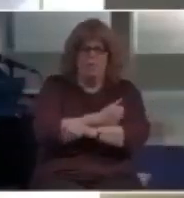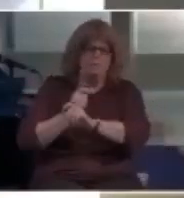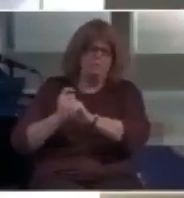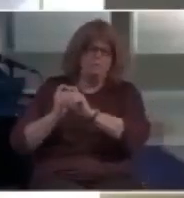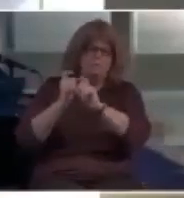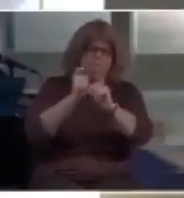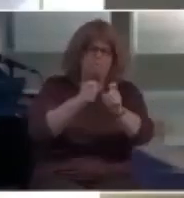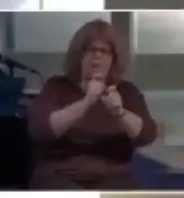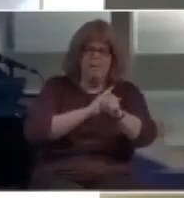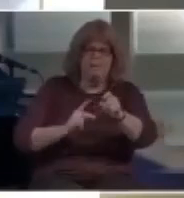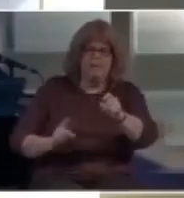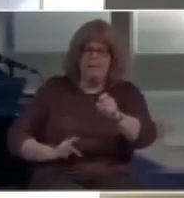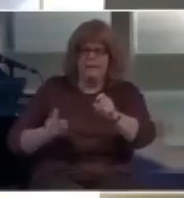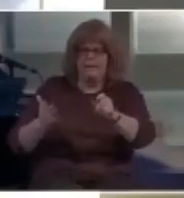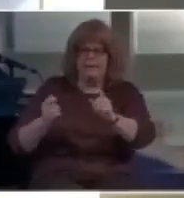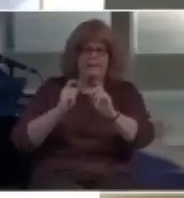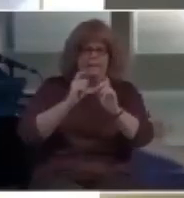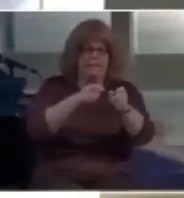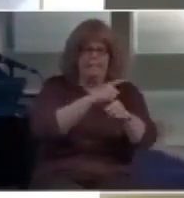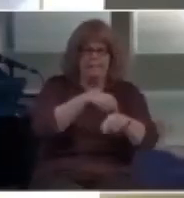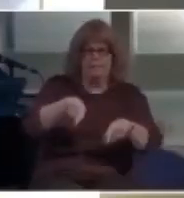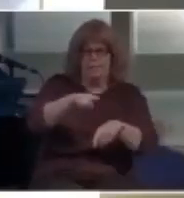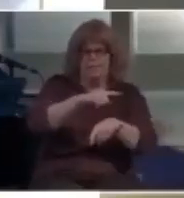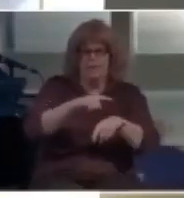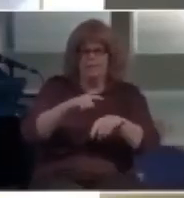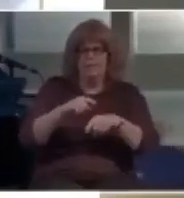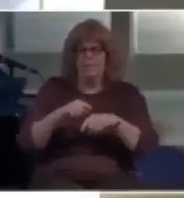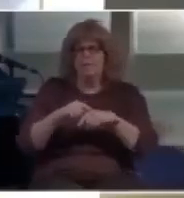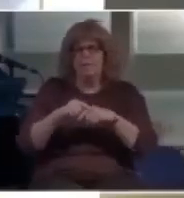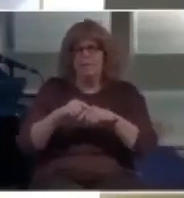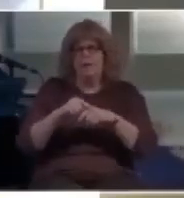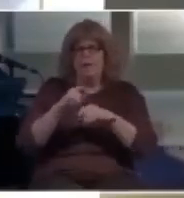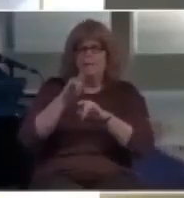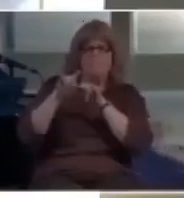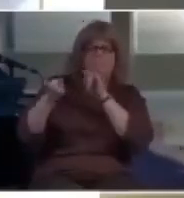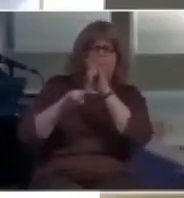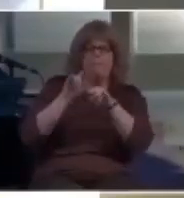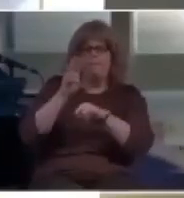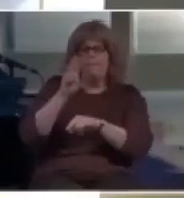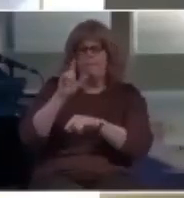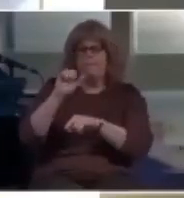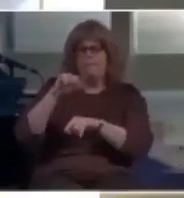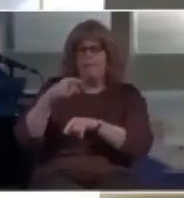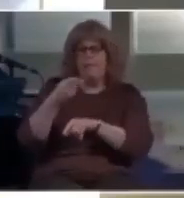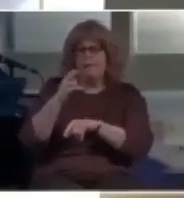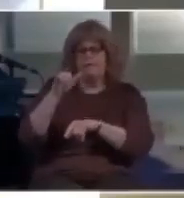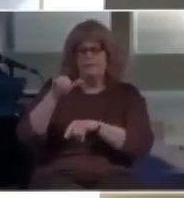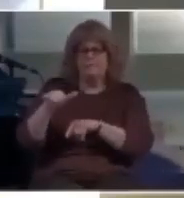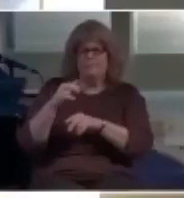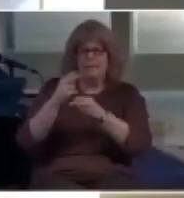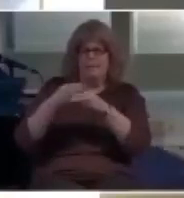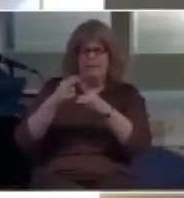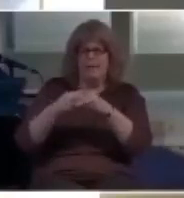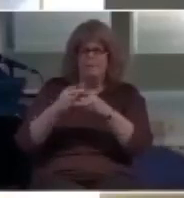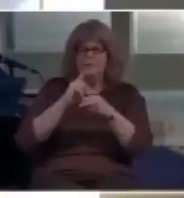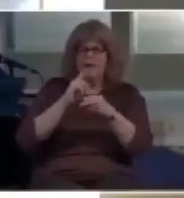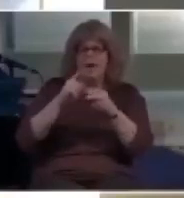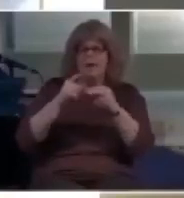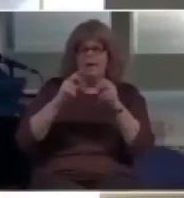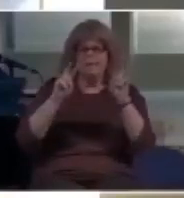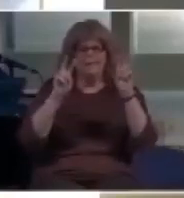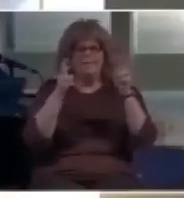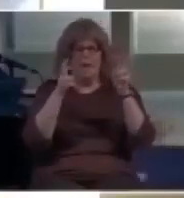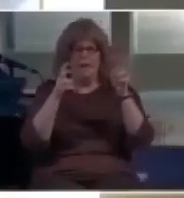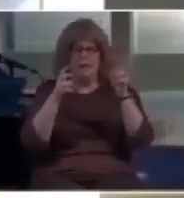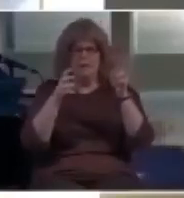king of a kingdom. And the idea of blasphemous names are titles